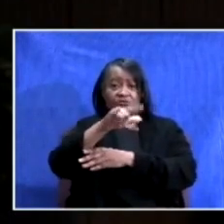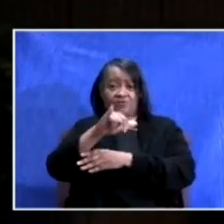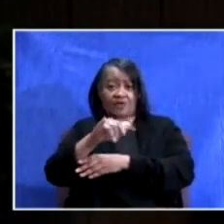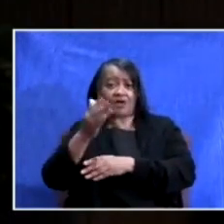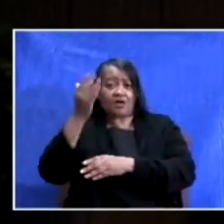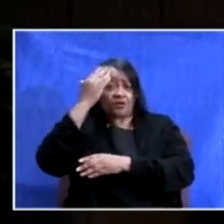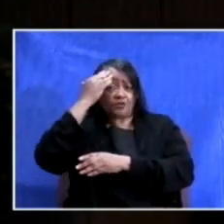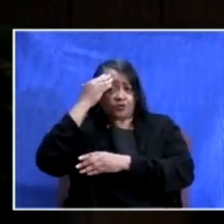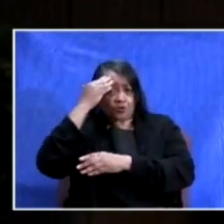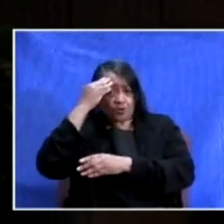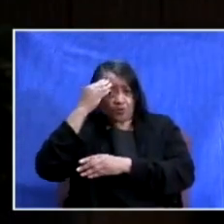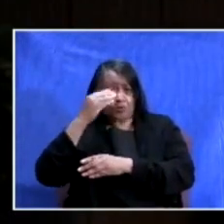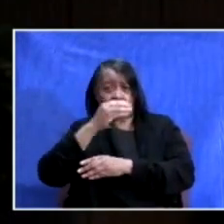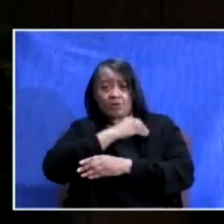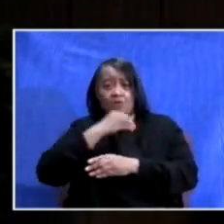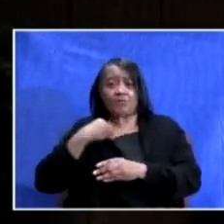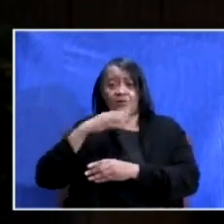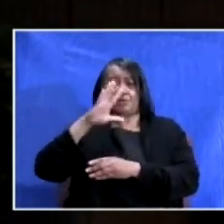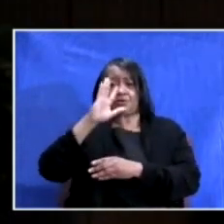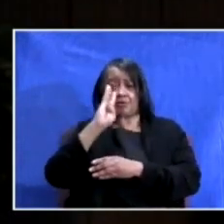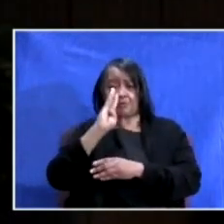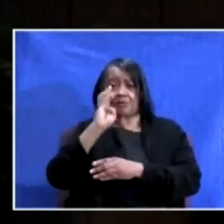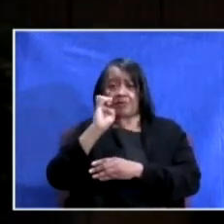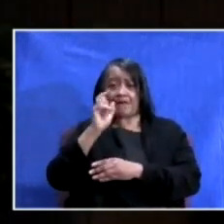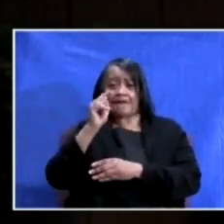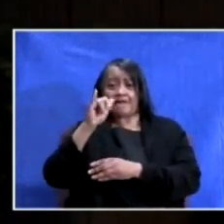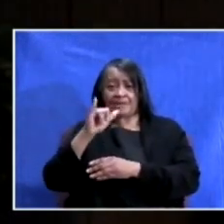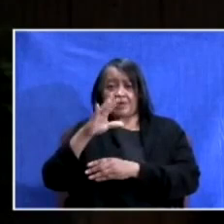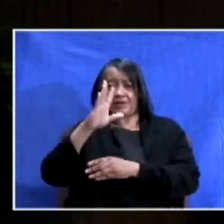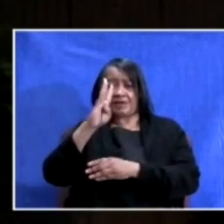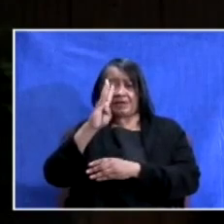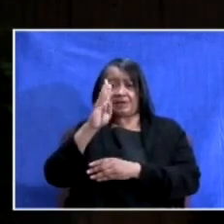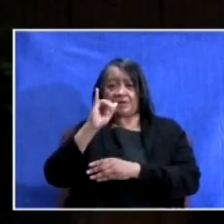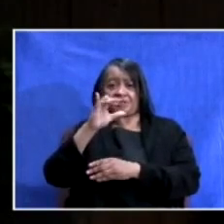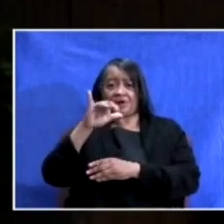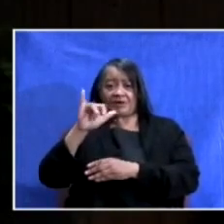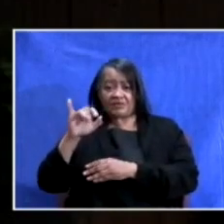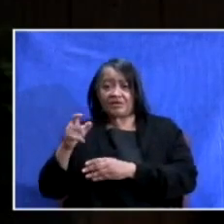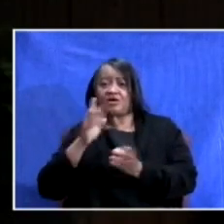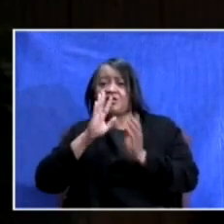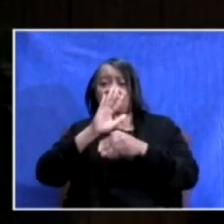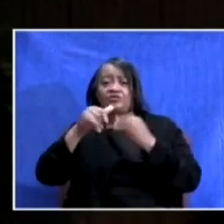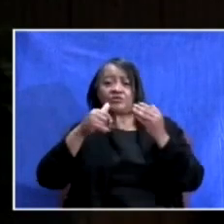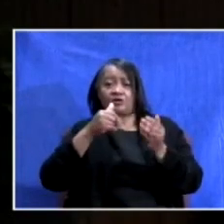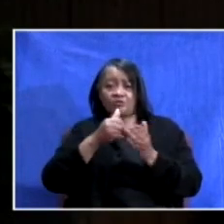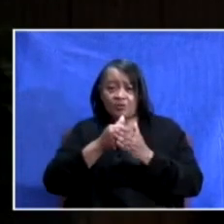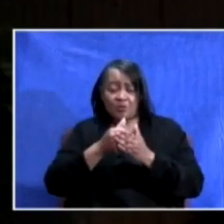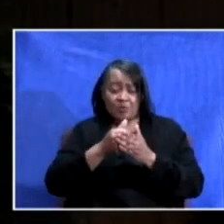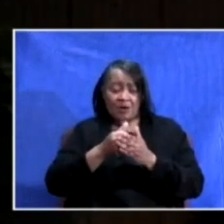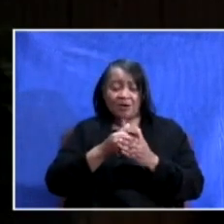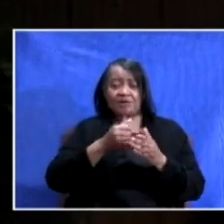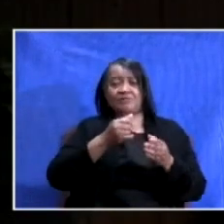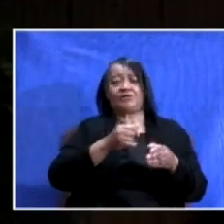of women, a women's group, a group of feminists, and many